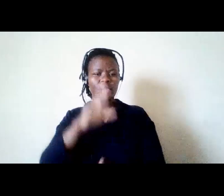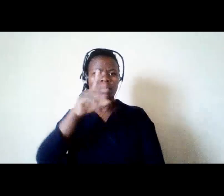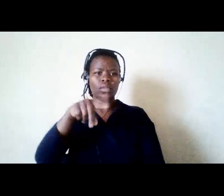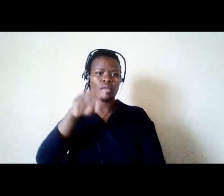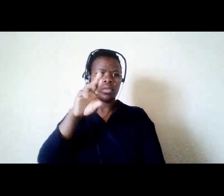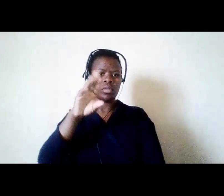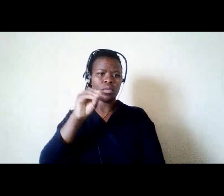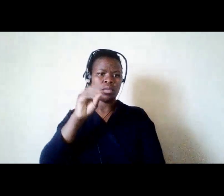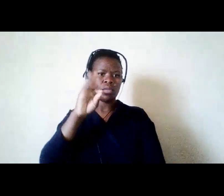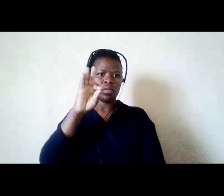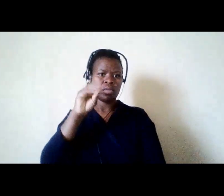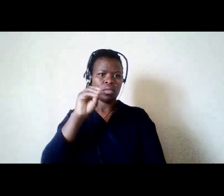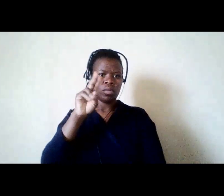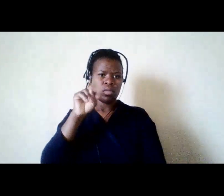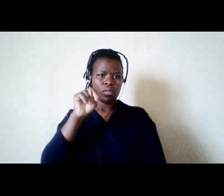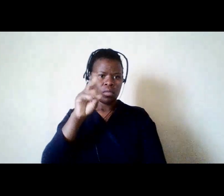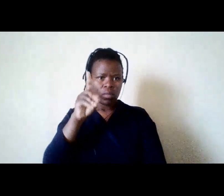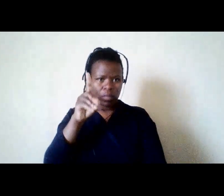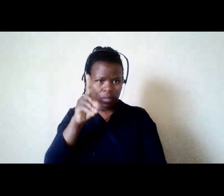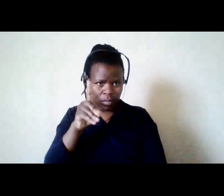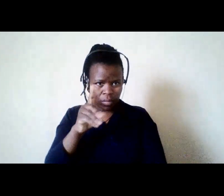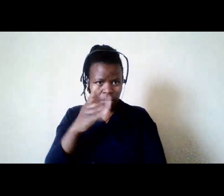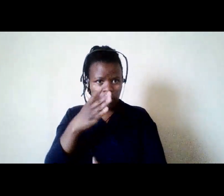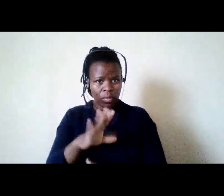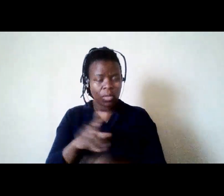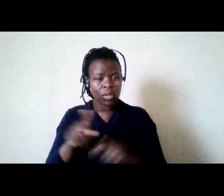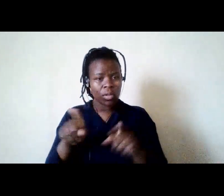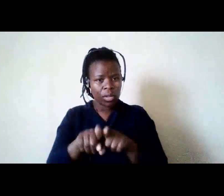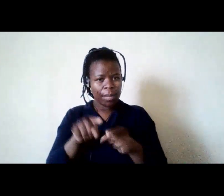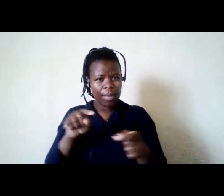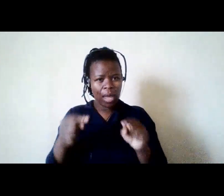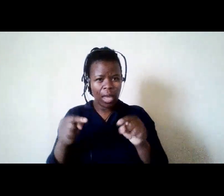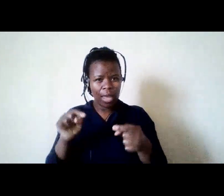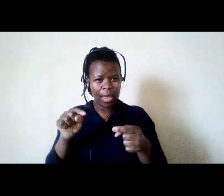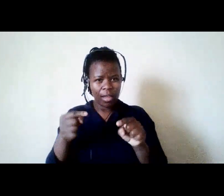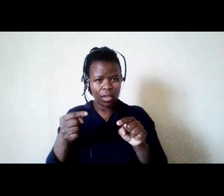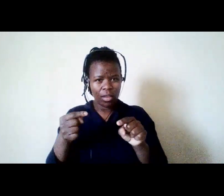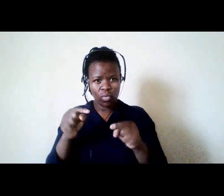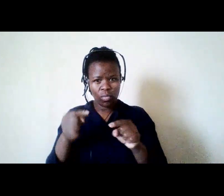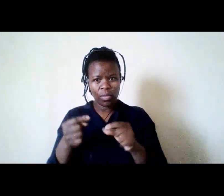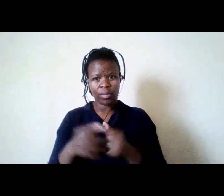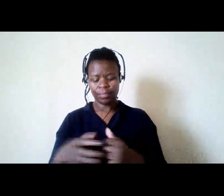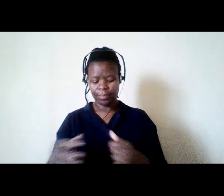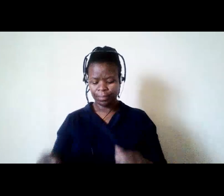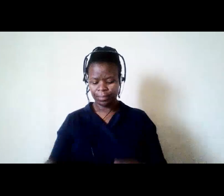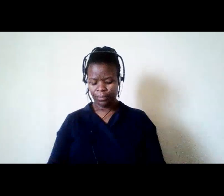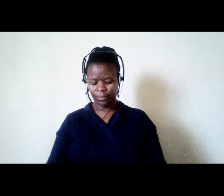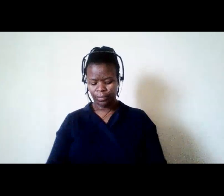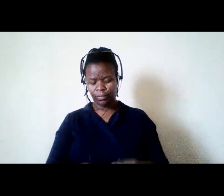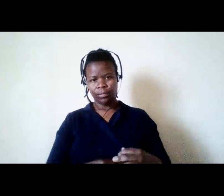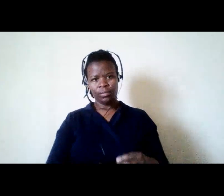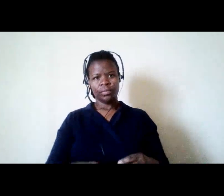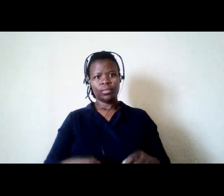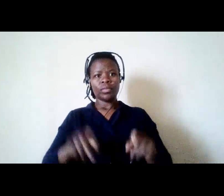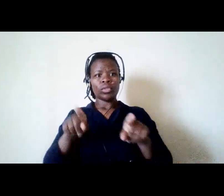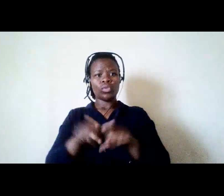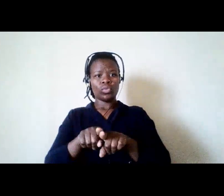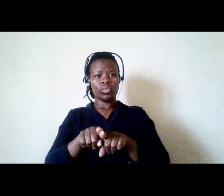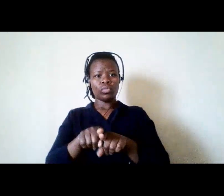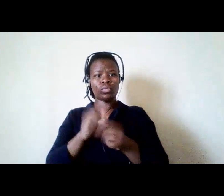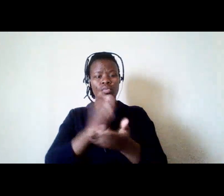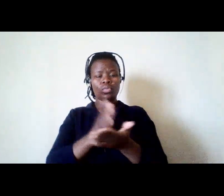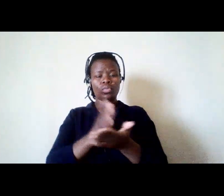of the curriculum or whatever, which is not true. Okay. So very, very important. But the last part I want to talk